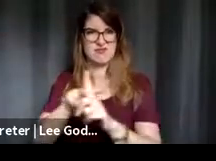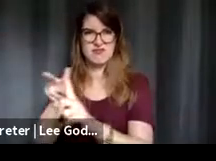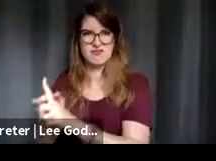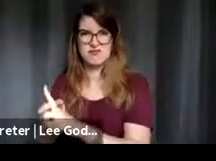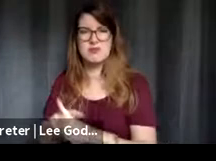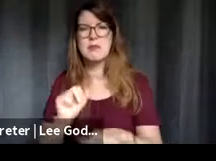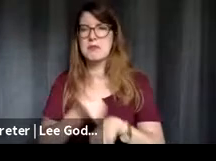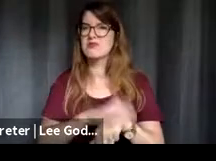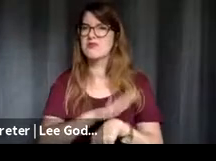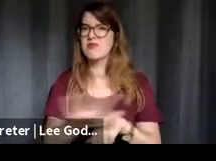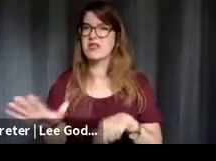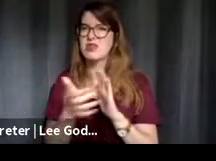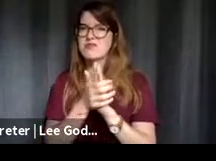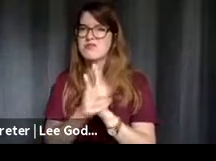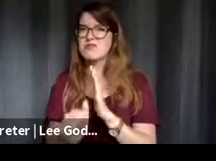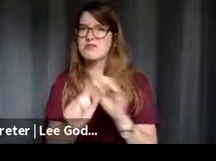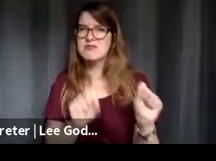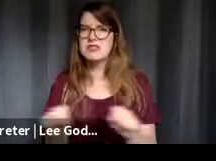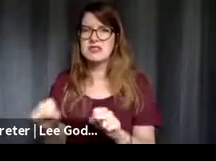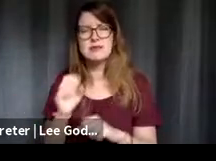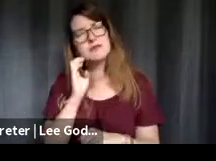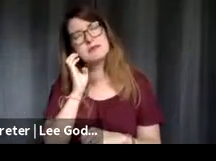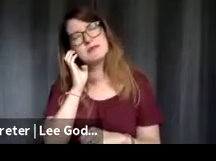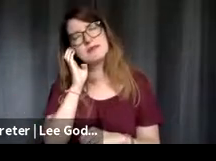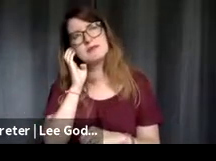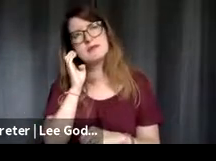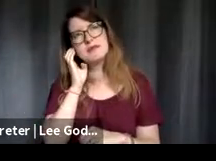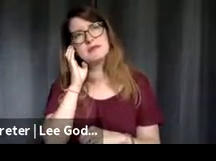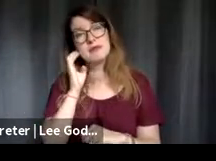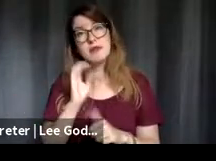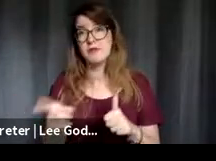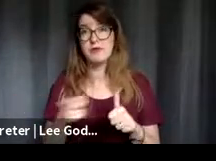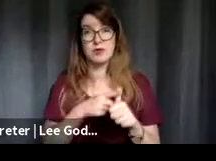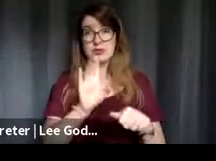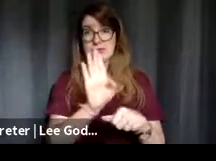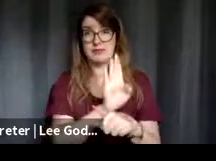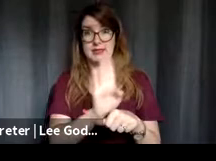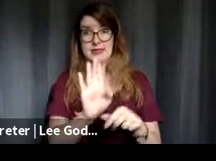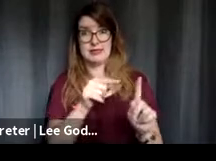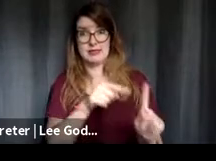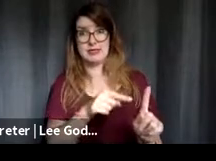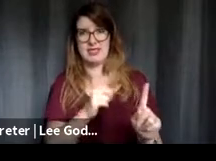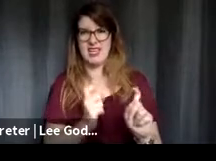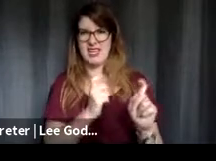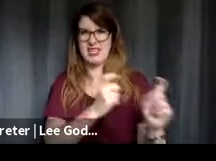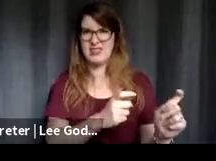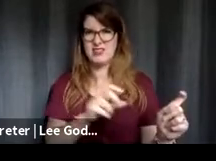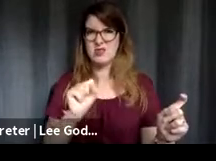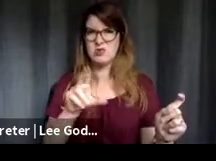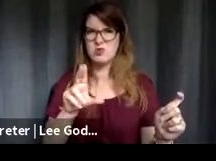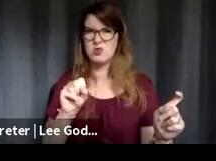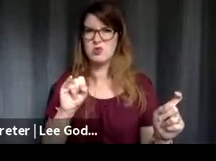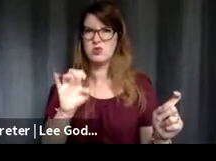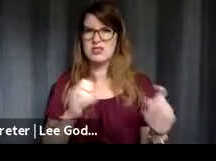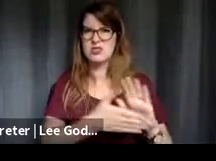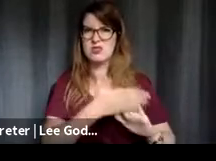based on their ability. All right? And the first business I give to Susie to run,